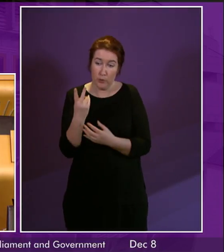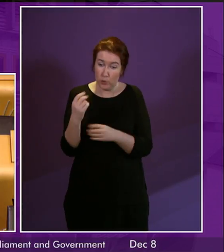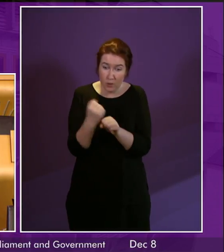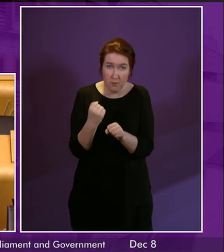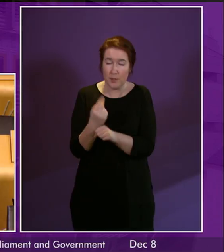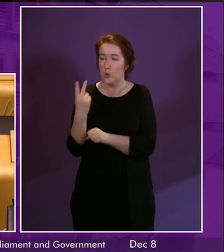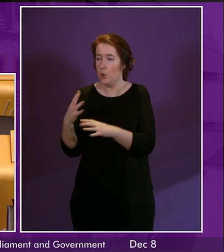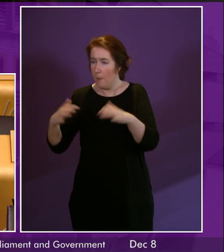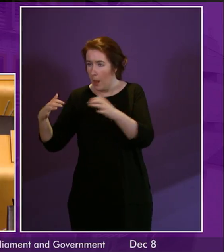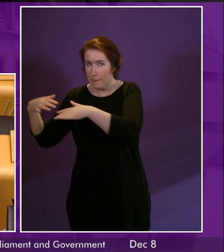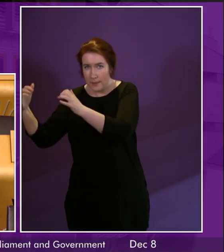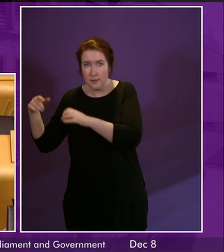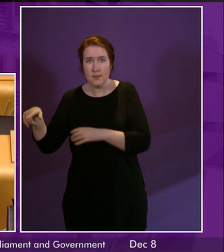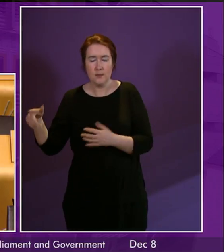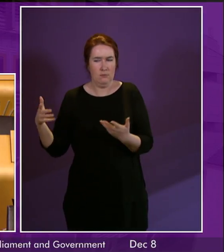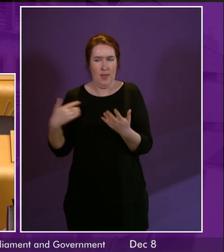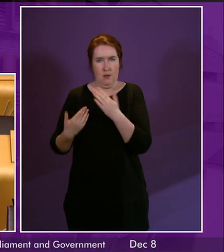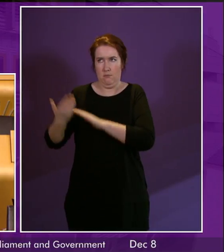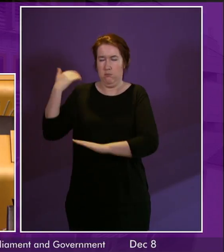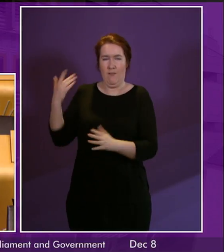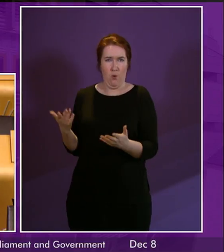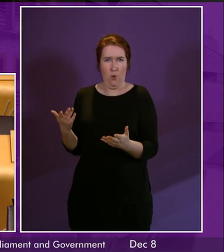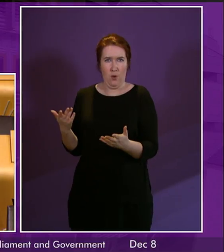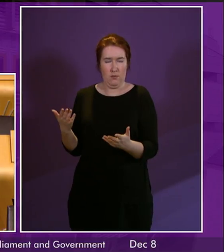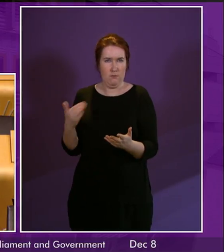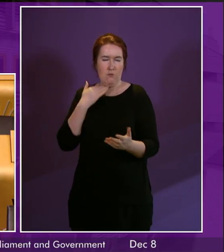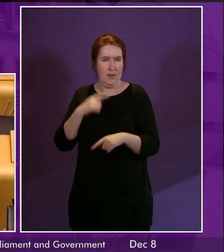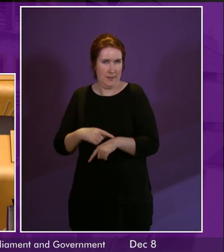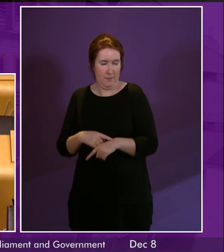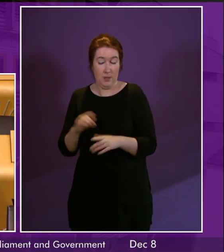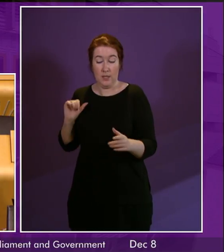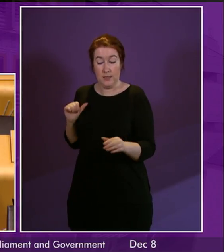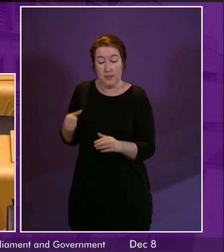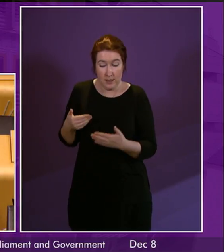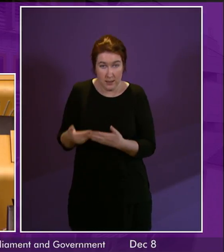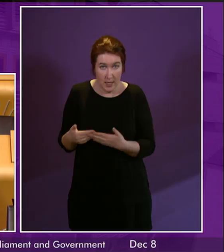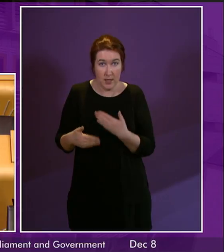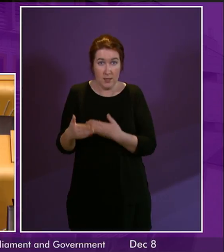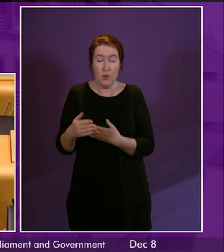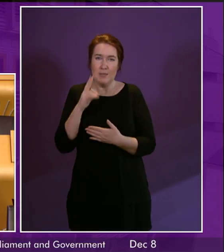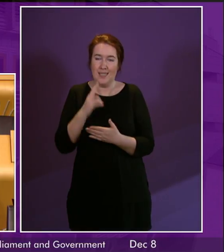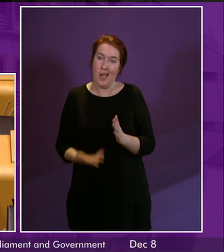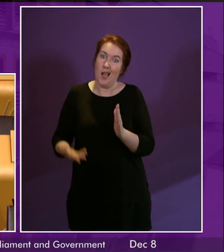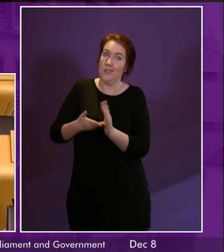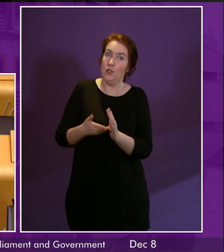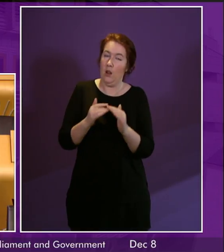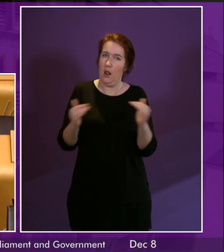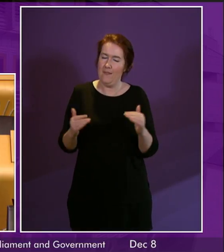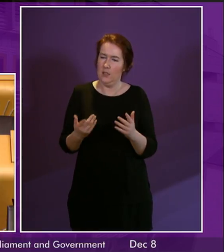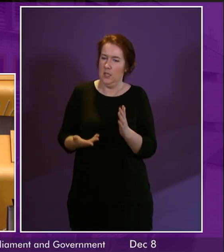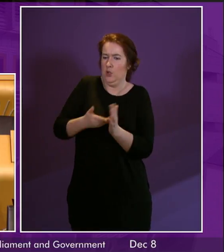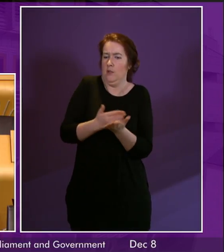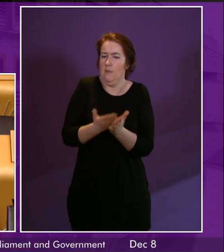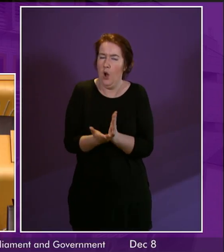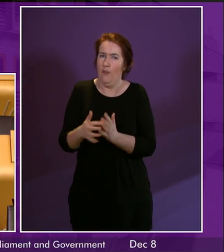two parliaments, than had ever been the case before. Since then, we see additional levels, additional